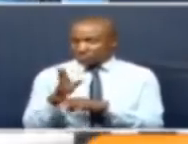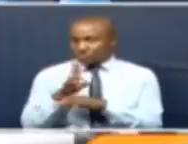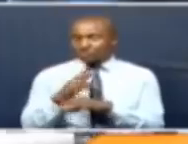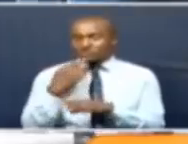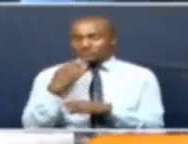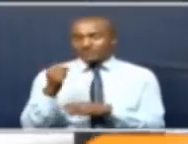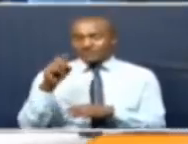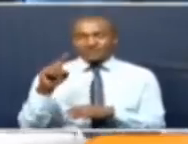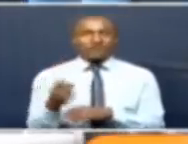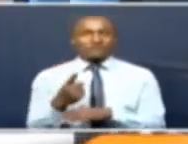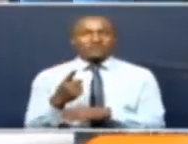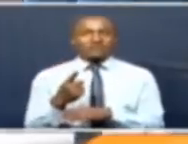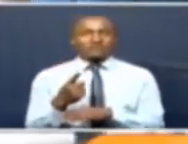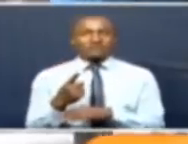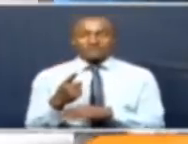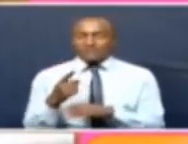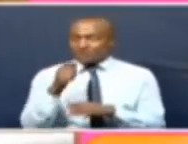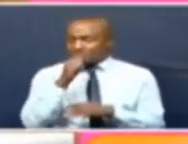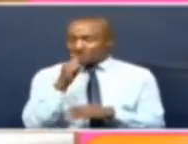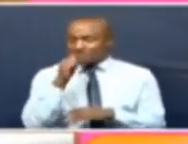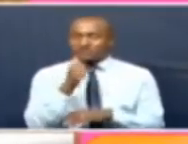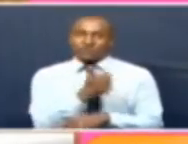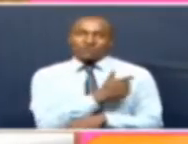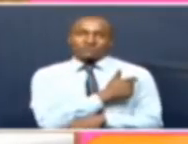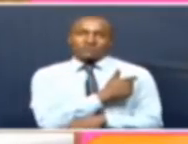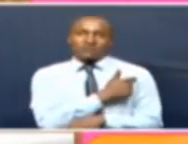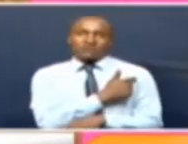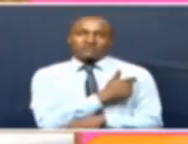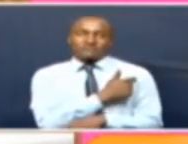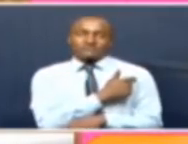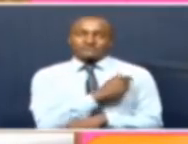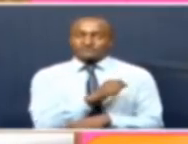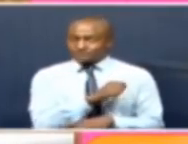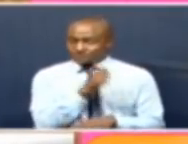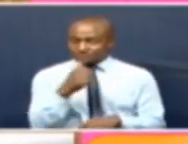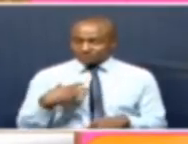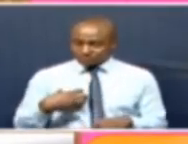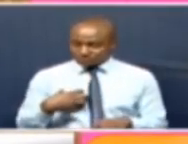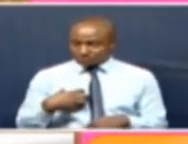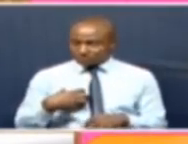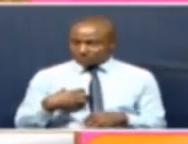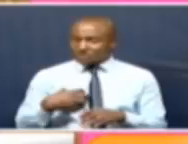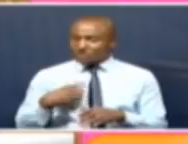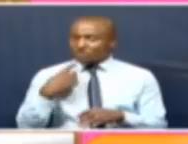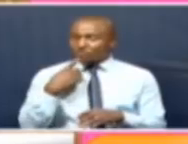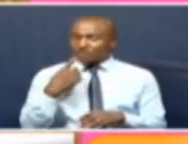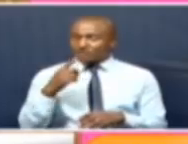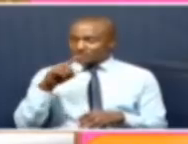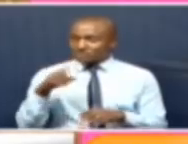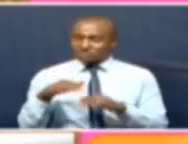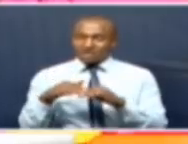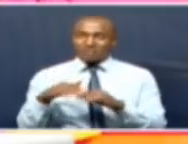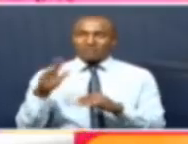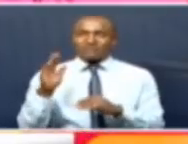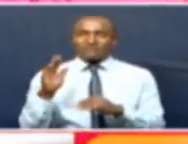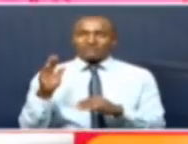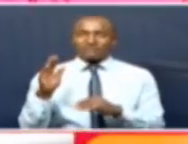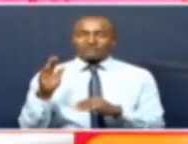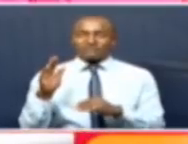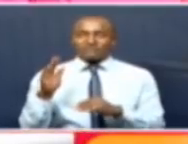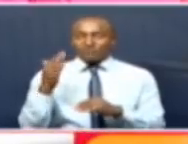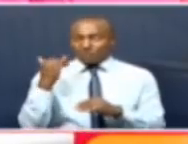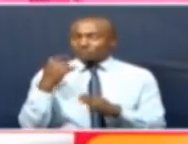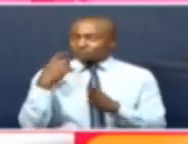500,000 shillings in a private hospital, while breast reconstruction surgery costs upwards of 100,000 shillings. Due to its